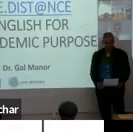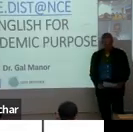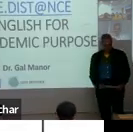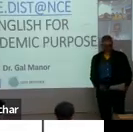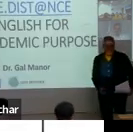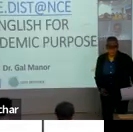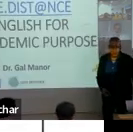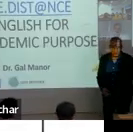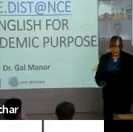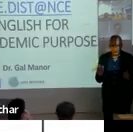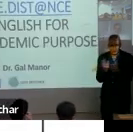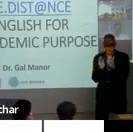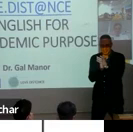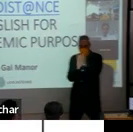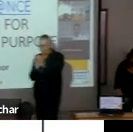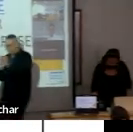going to keep you alone.